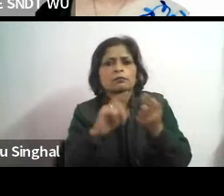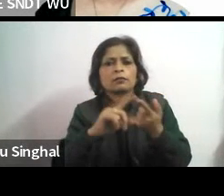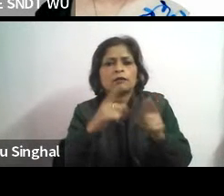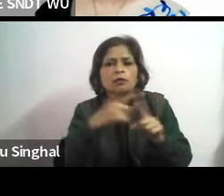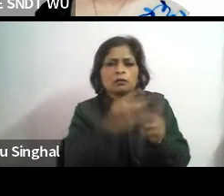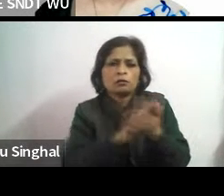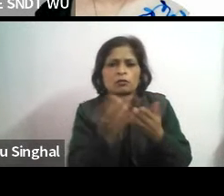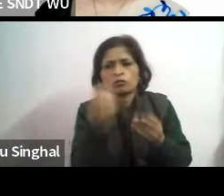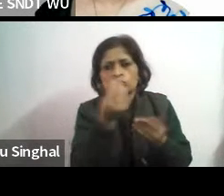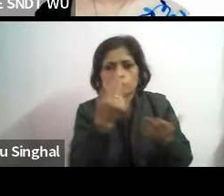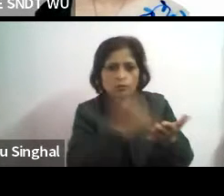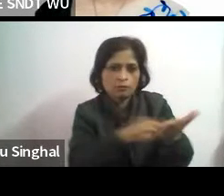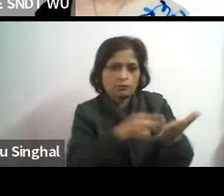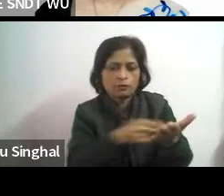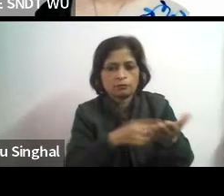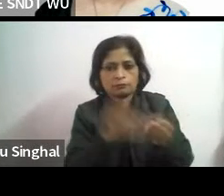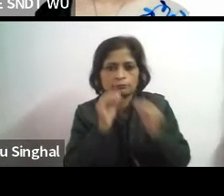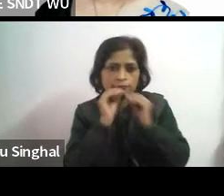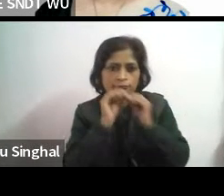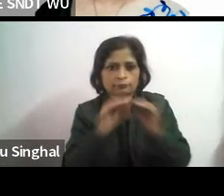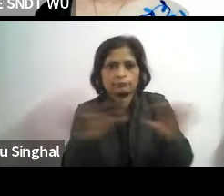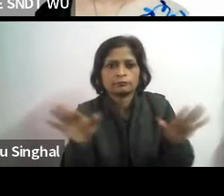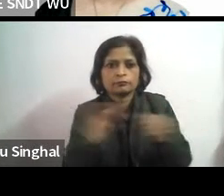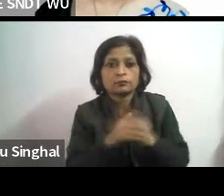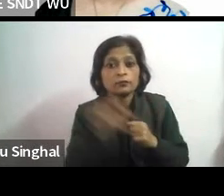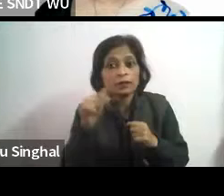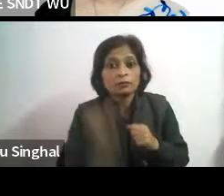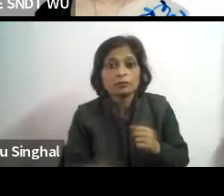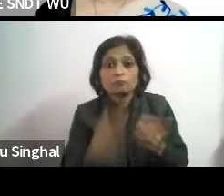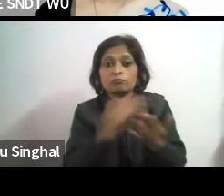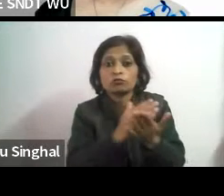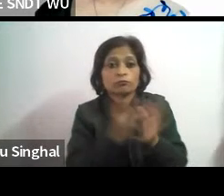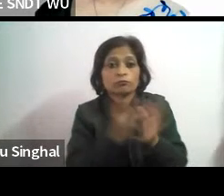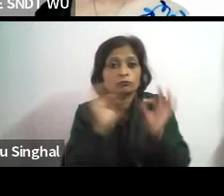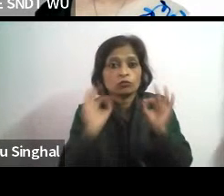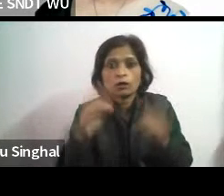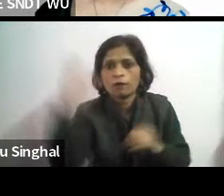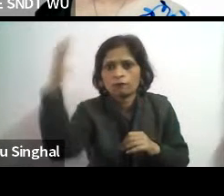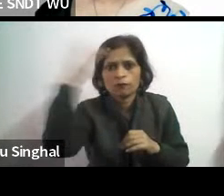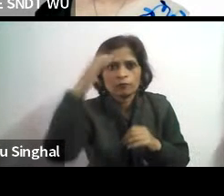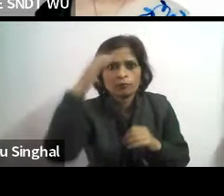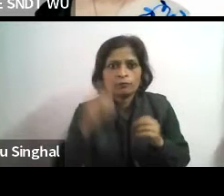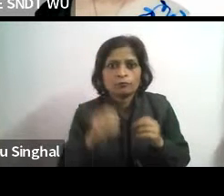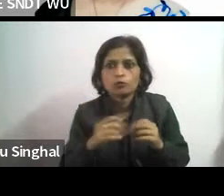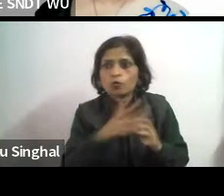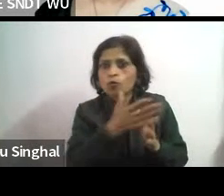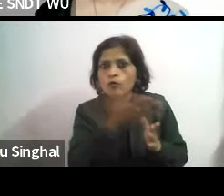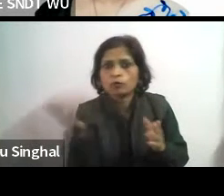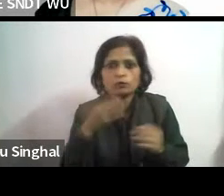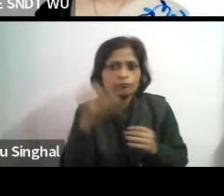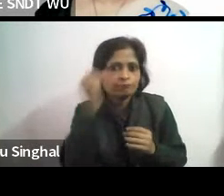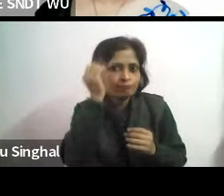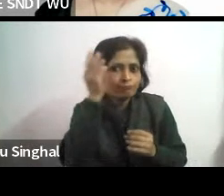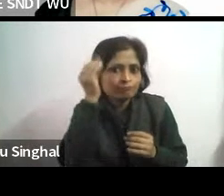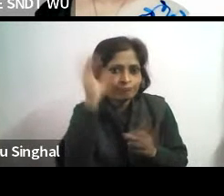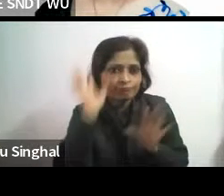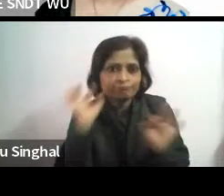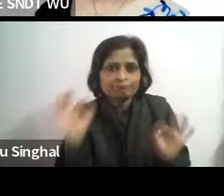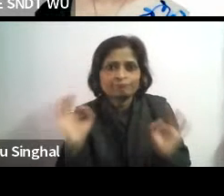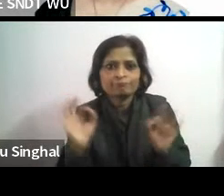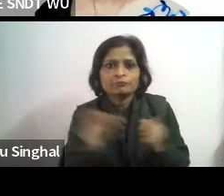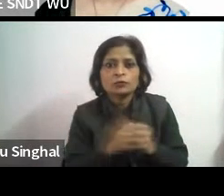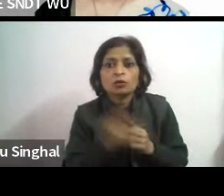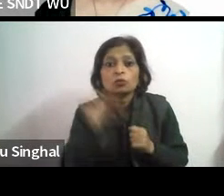them. And to make these wonderful sessions of the afternoon enliven with their